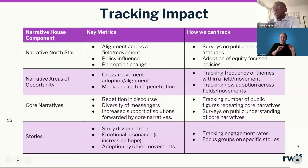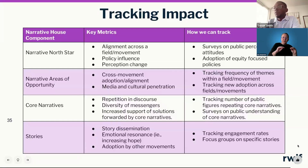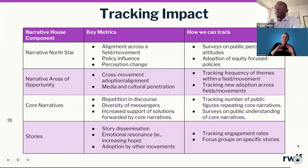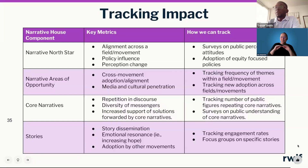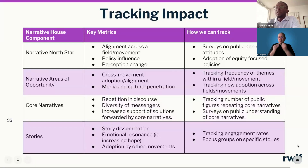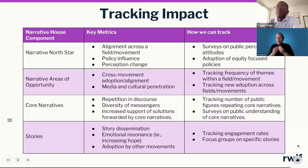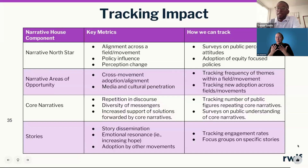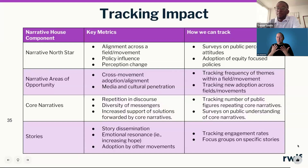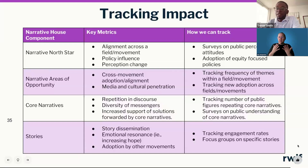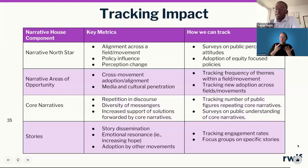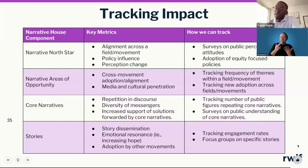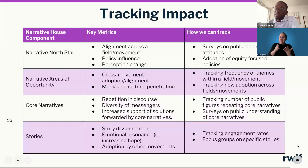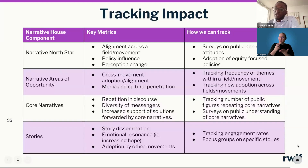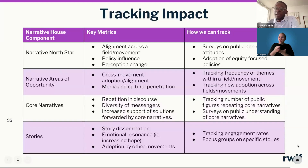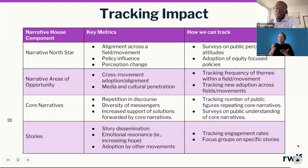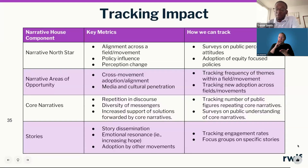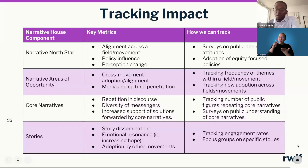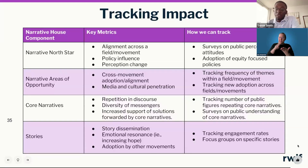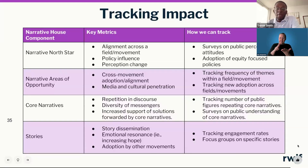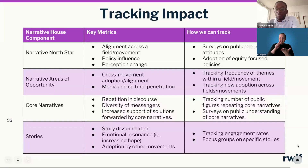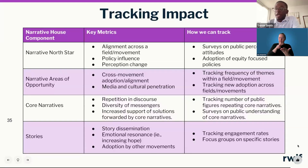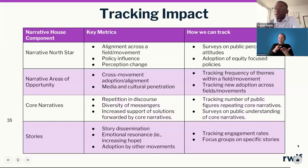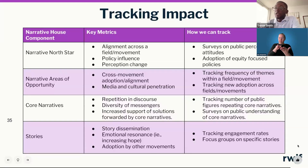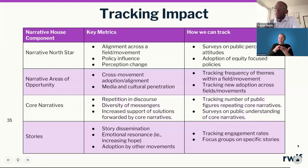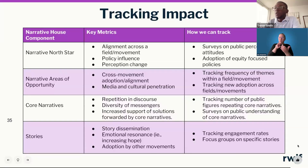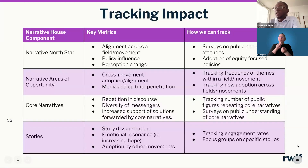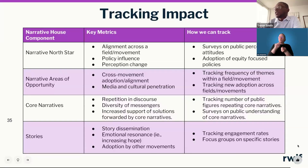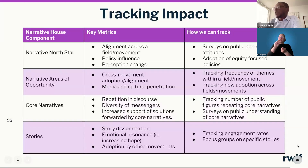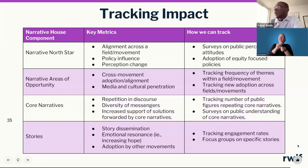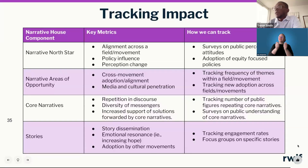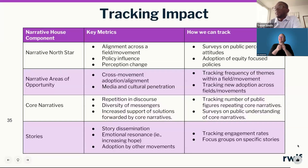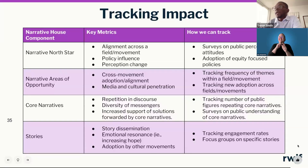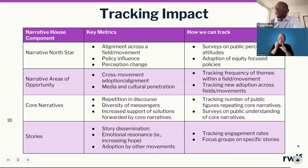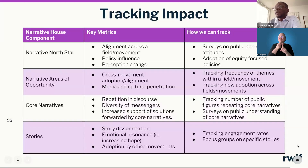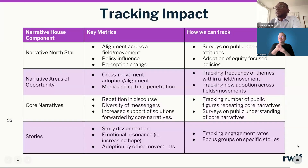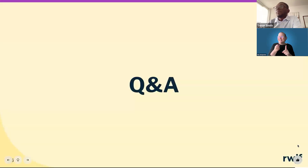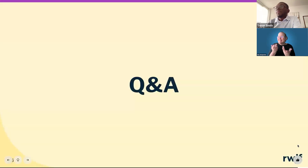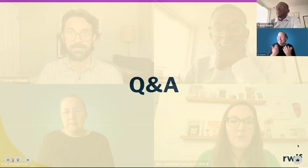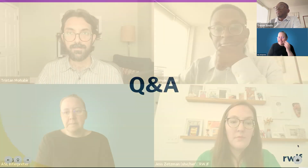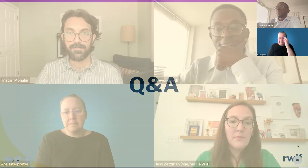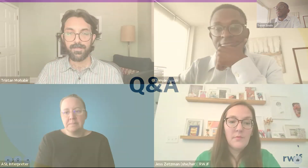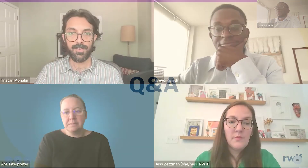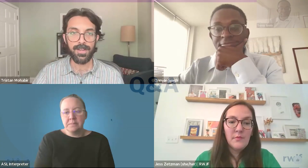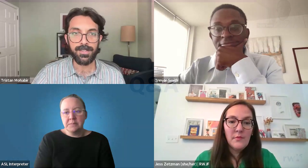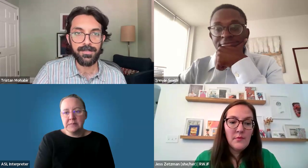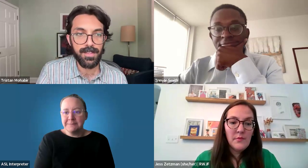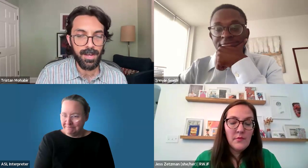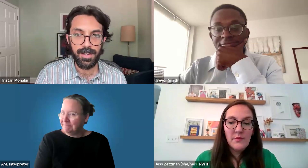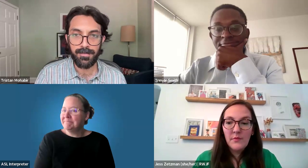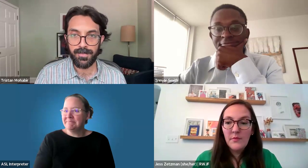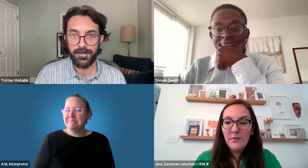organizations, need resources to be able to see things shift over time if we actually do want to track our impact. All